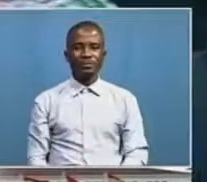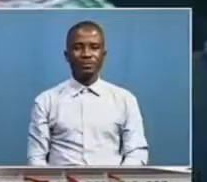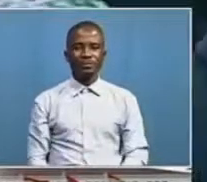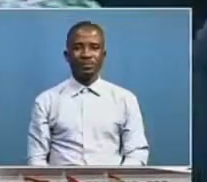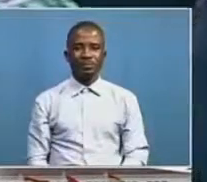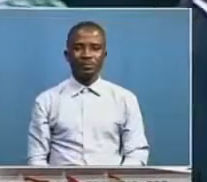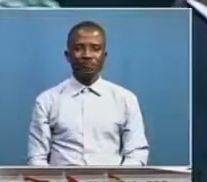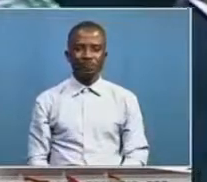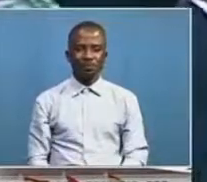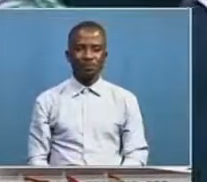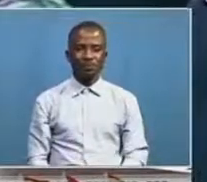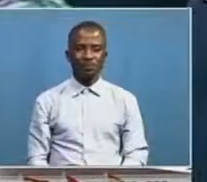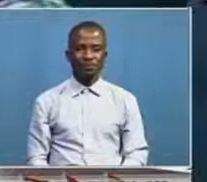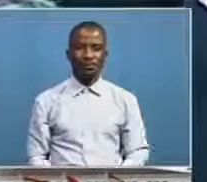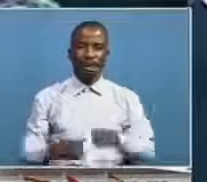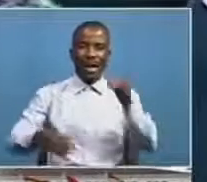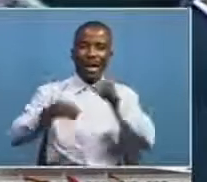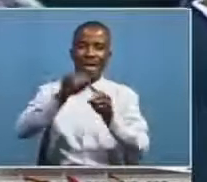13,121,111 plus